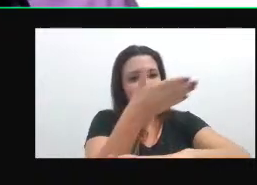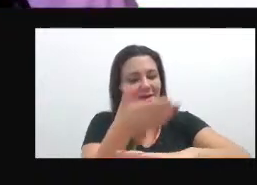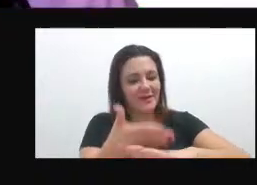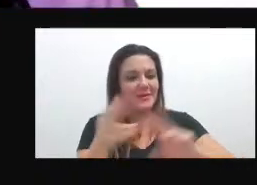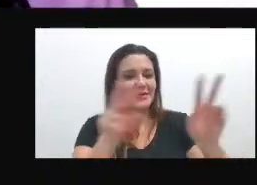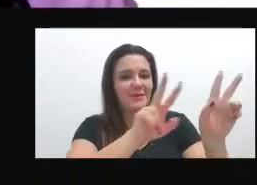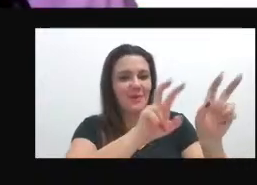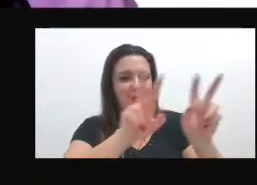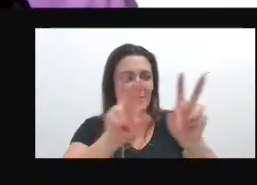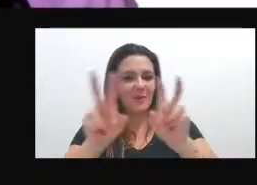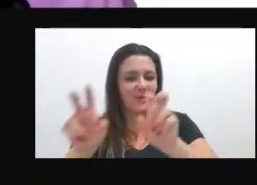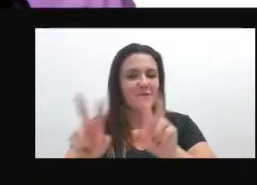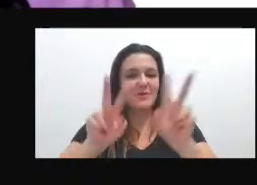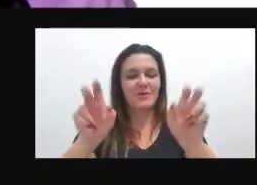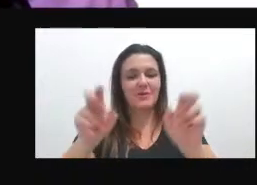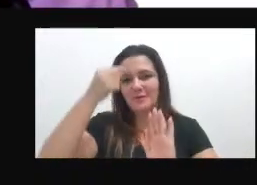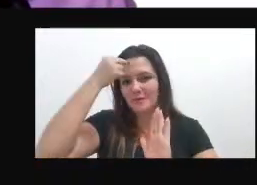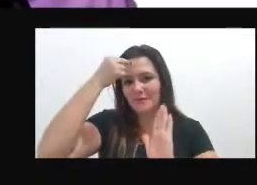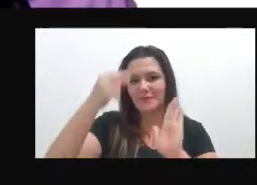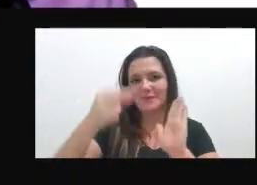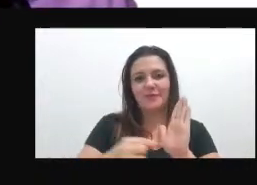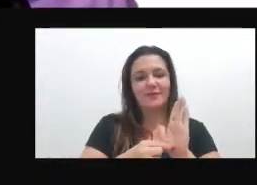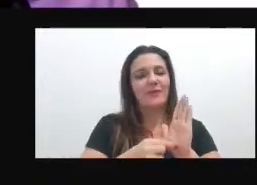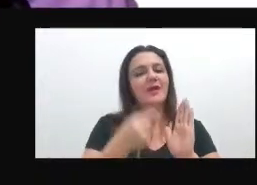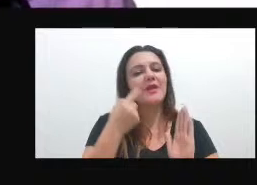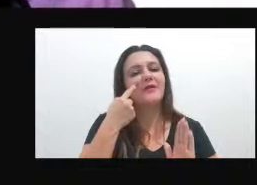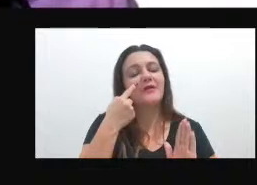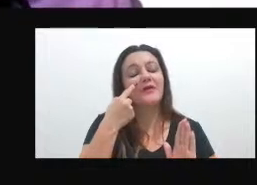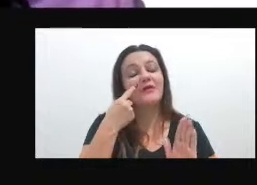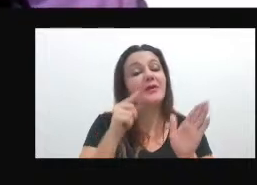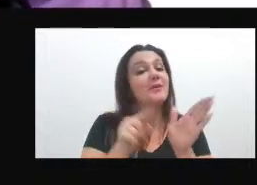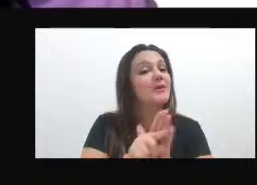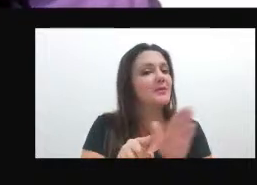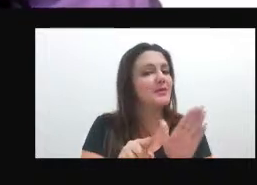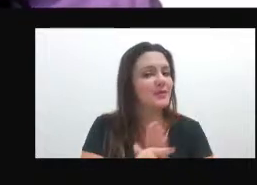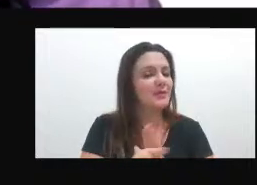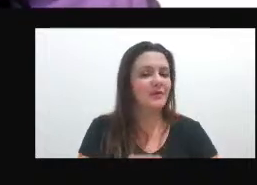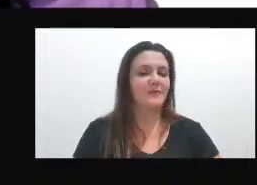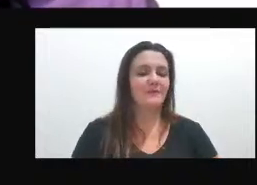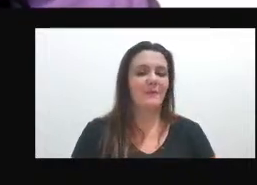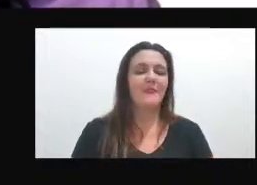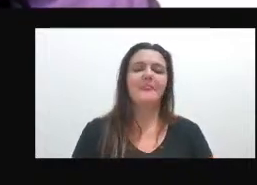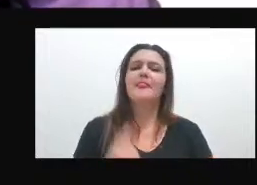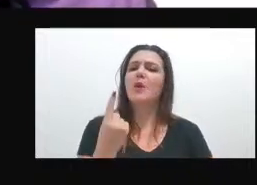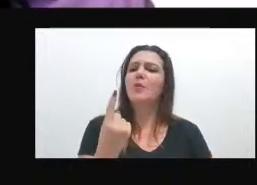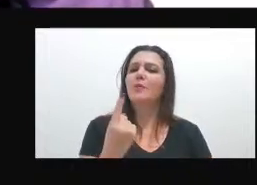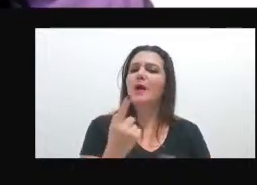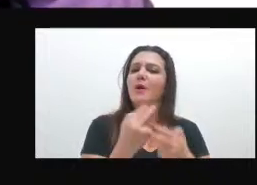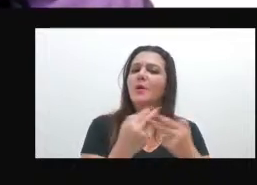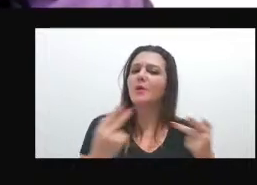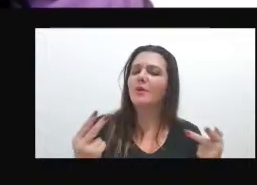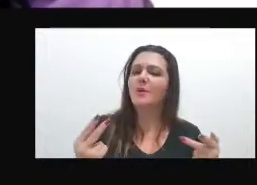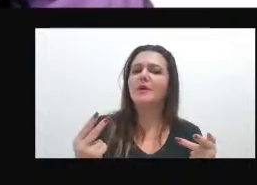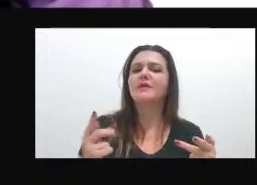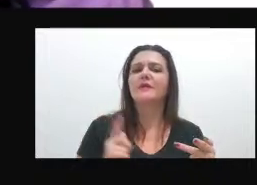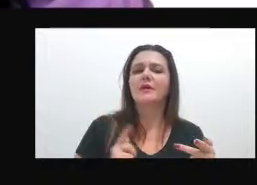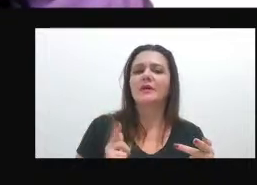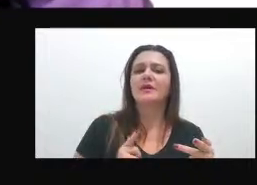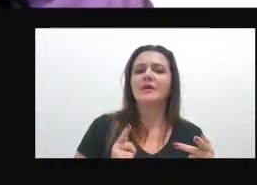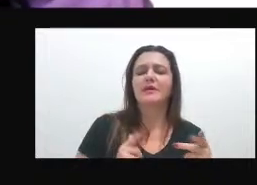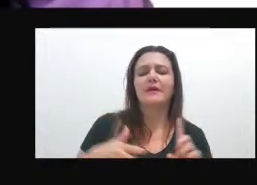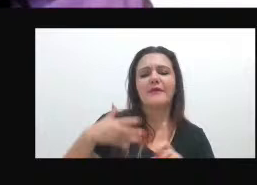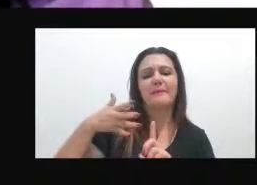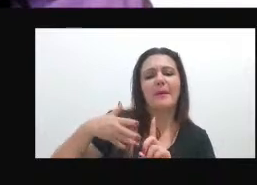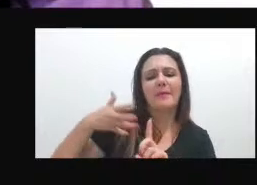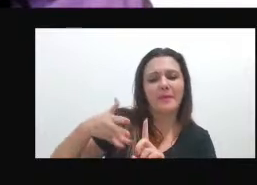few of the questions. Grant, one of the things that was mentioned a lot in the report is that teachers need to be ready to